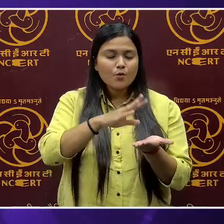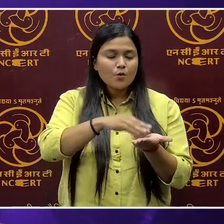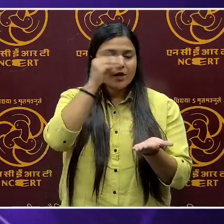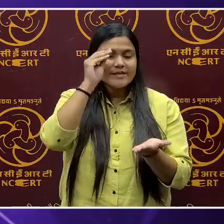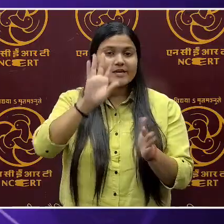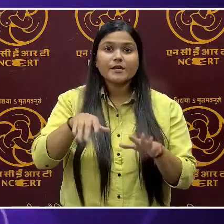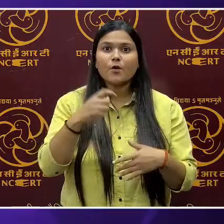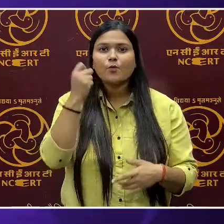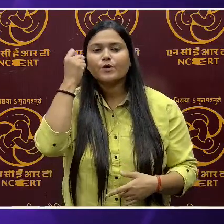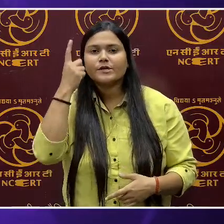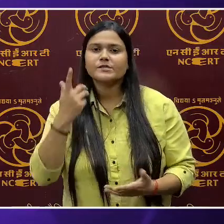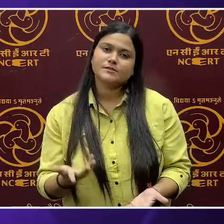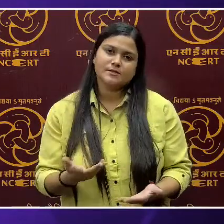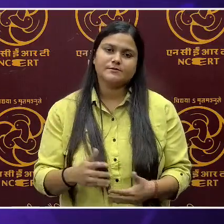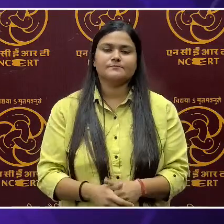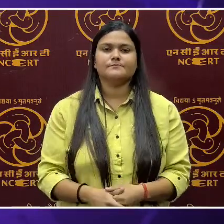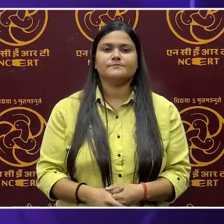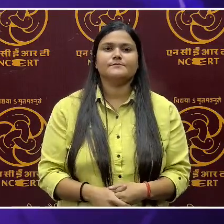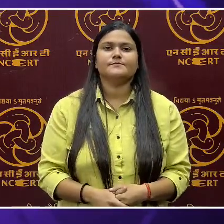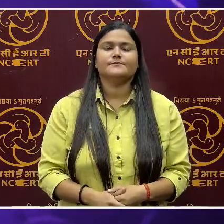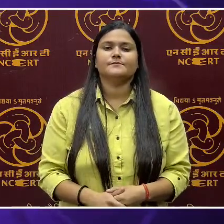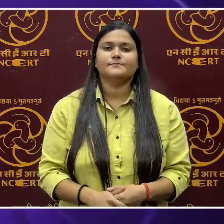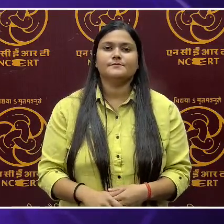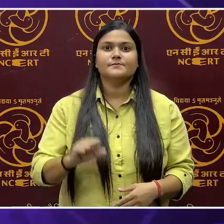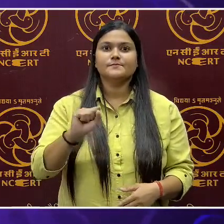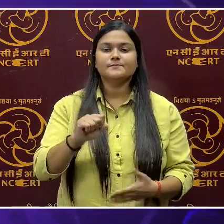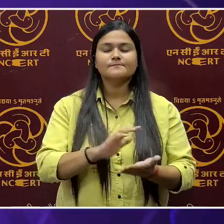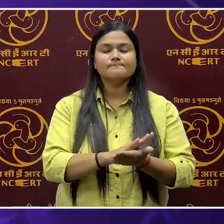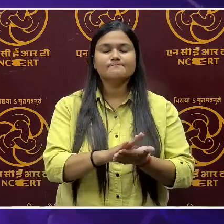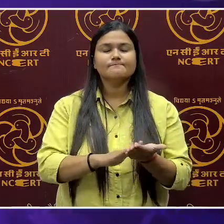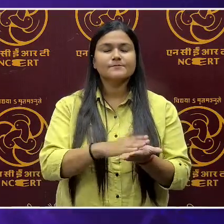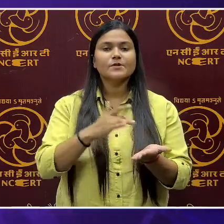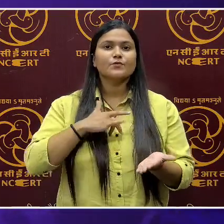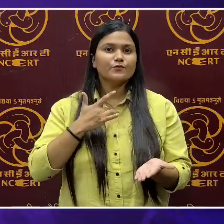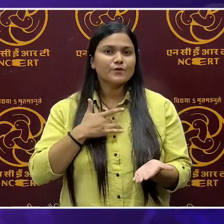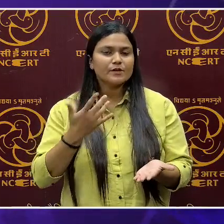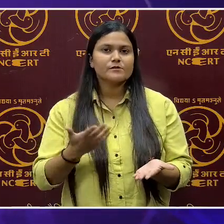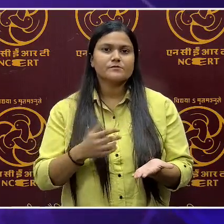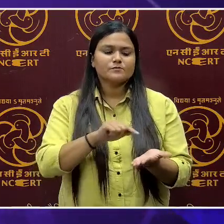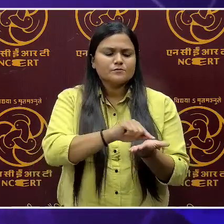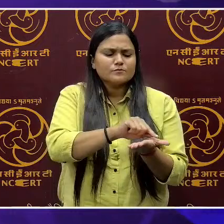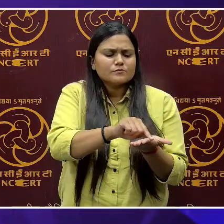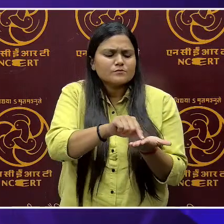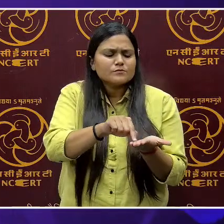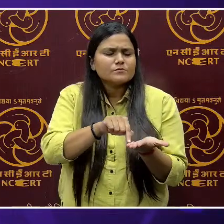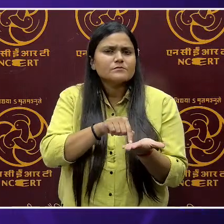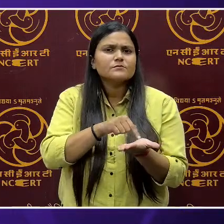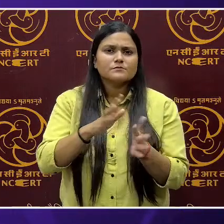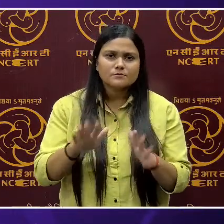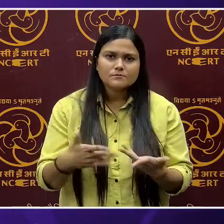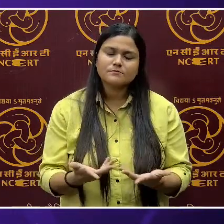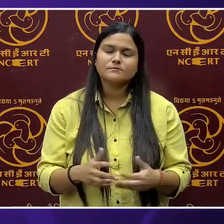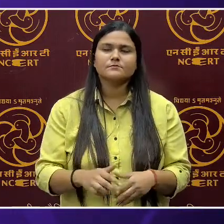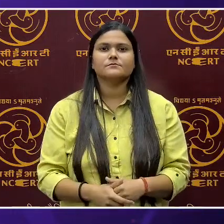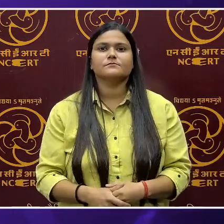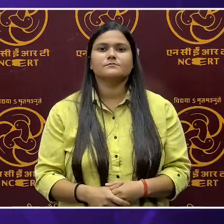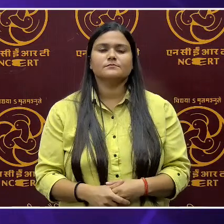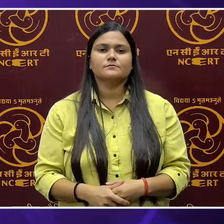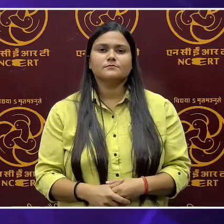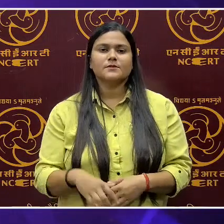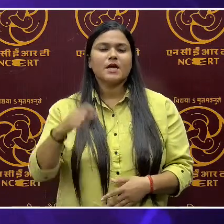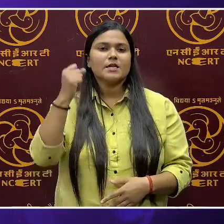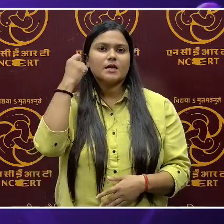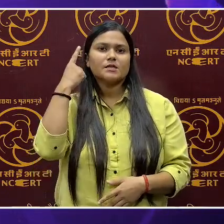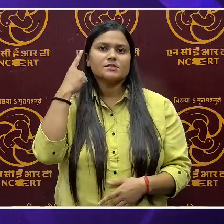understand what this is all about. Okay. So they can feel the boundary and the outlines and able to identify with the